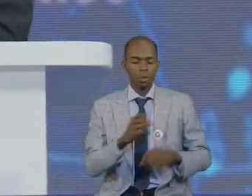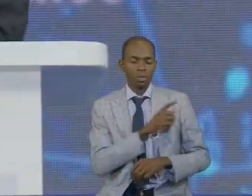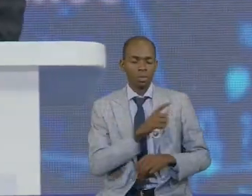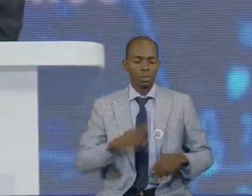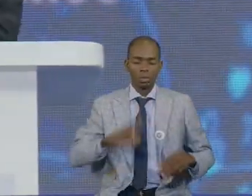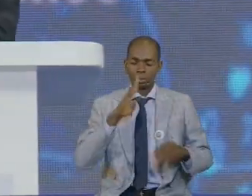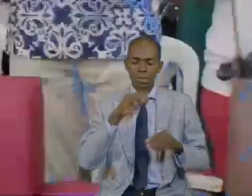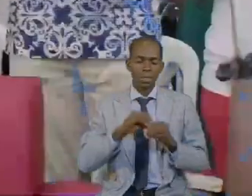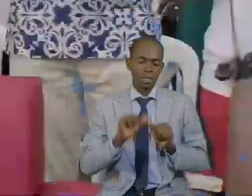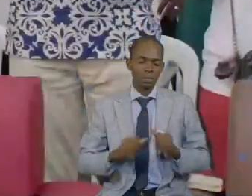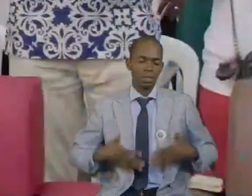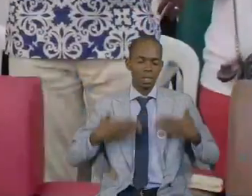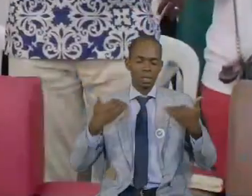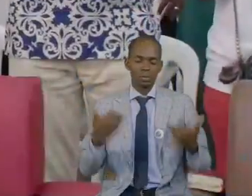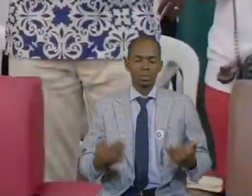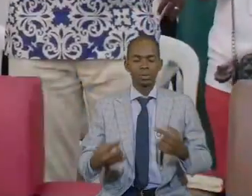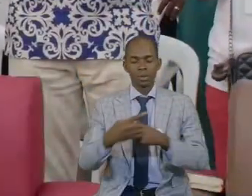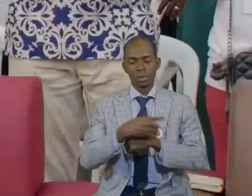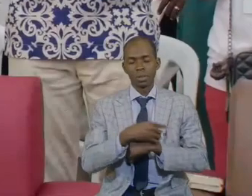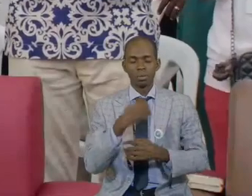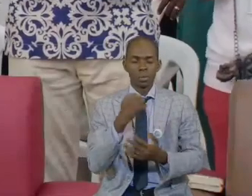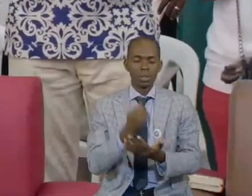life today.